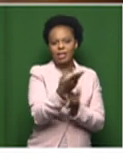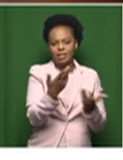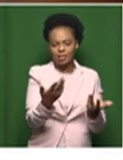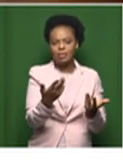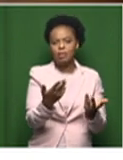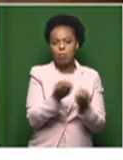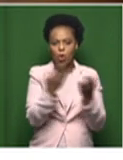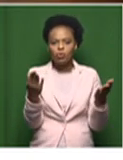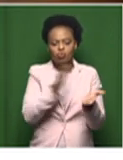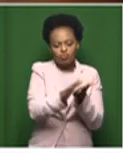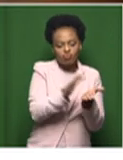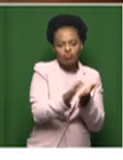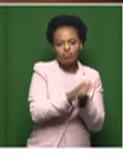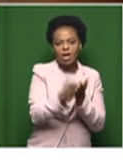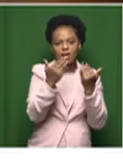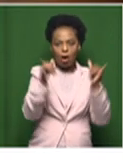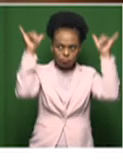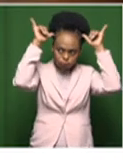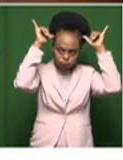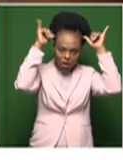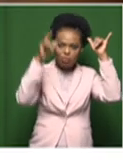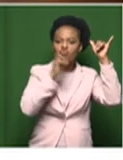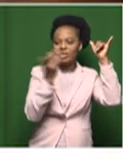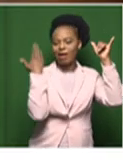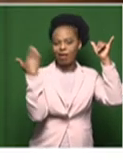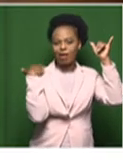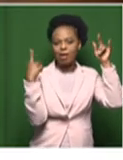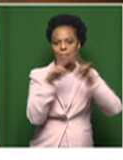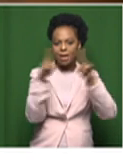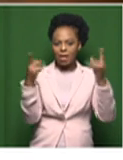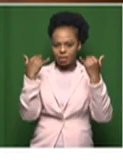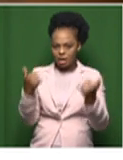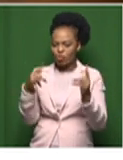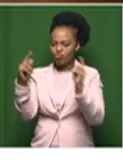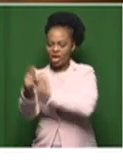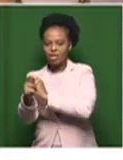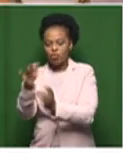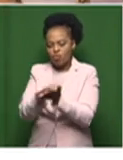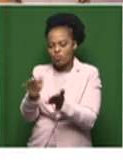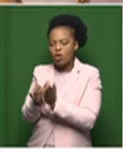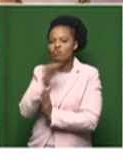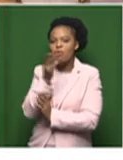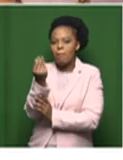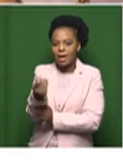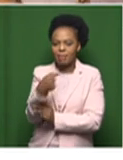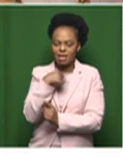the authentic and the meaning of it was in the beginning was the cow. So I chose to highlight the cow